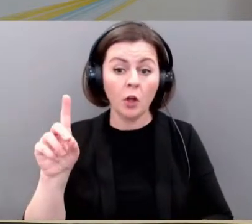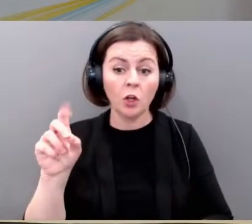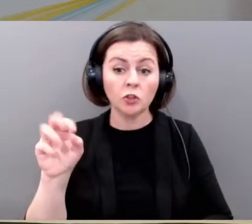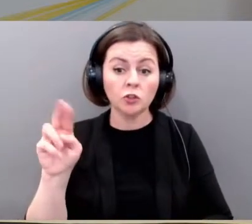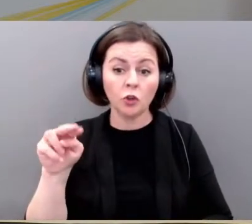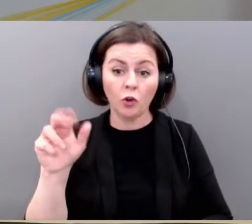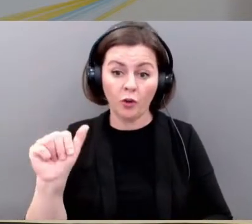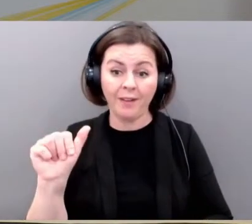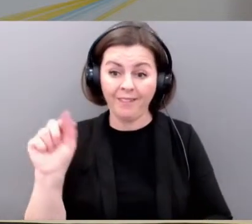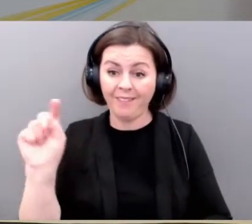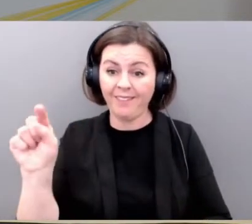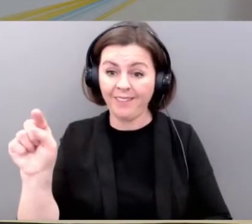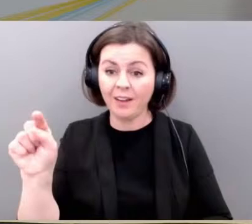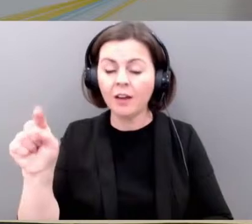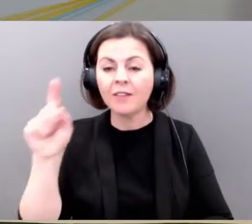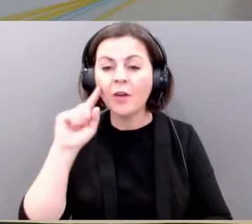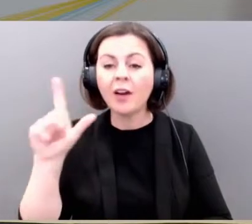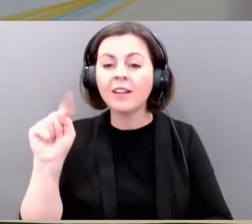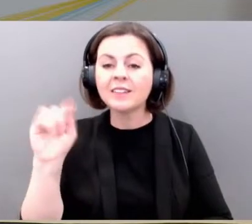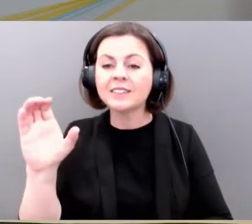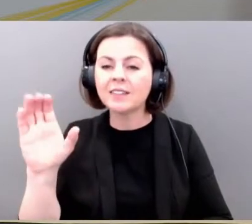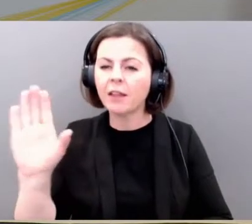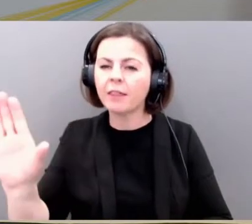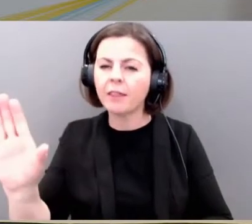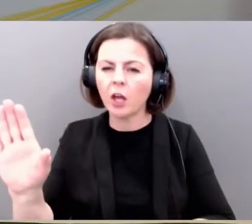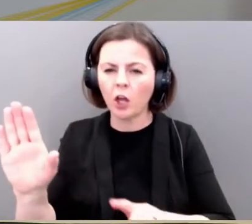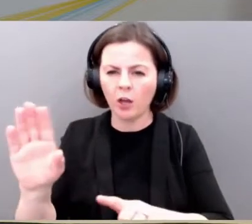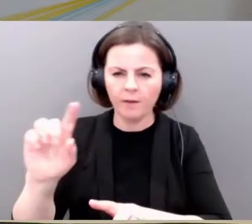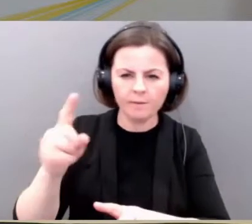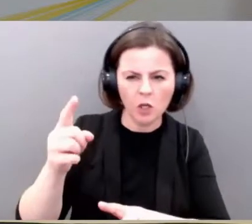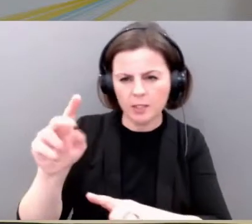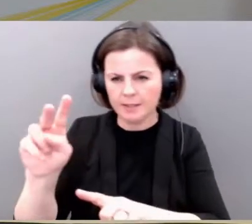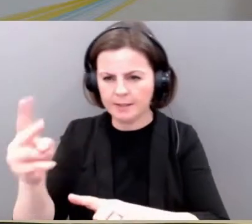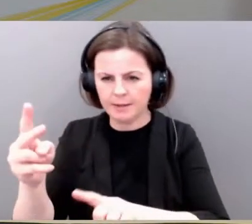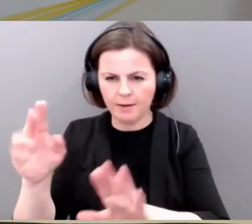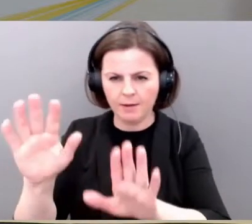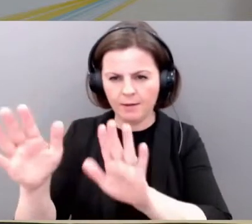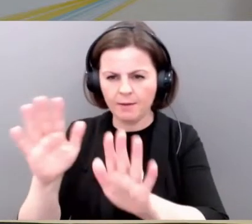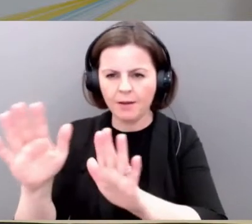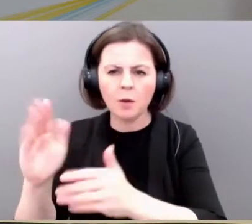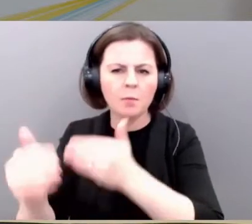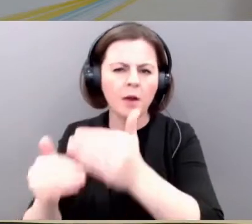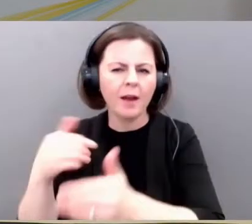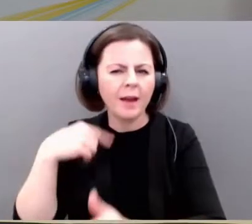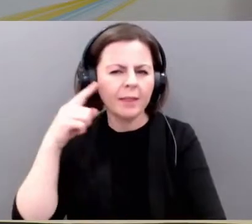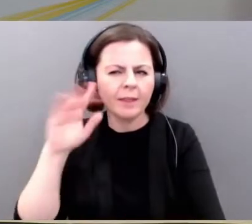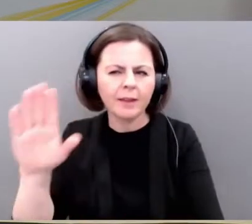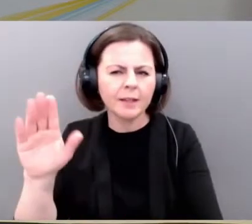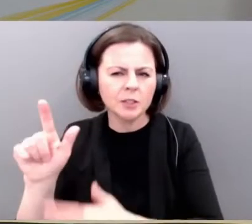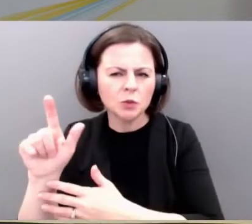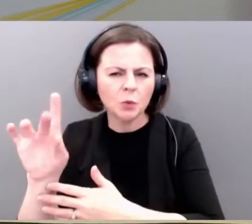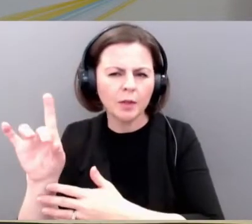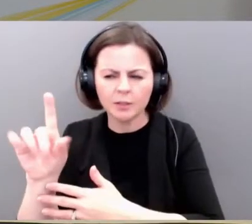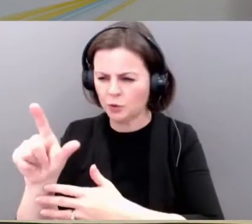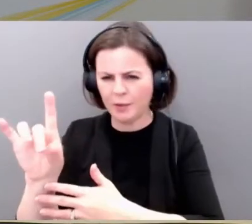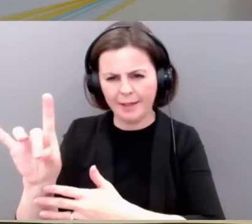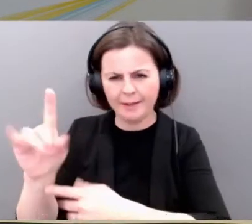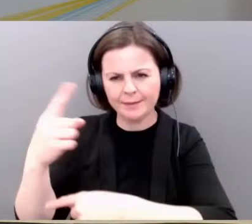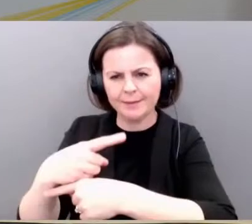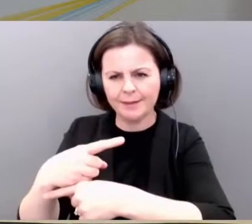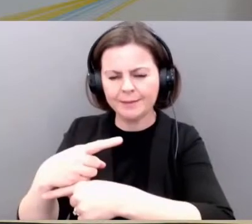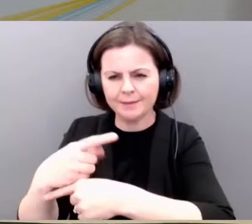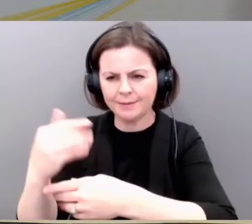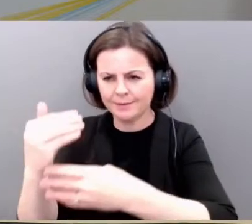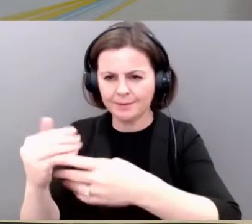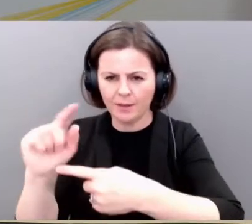will have a slightly different second dose or regimen. It's anticipated it will be more of a 28-day dose, but